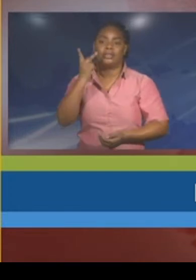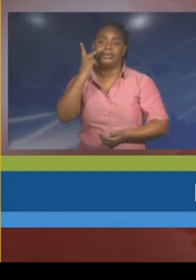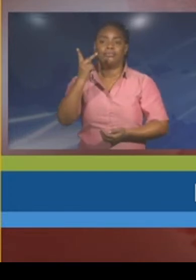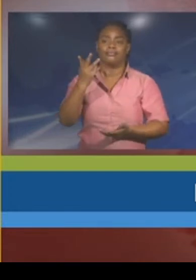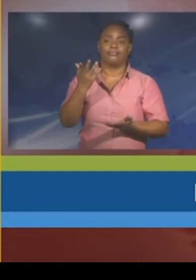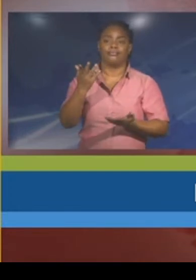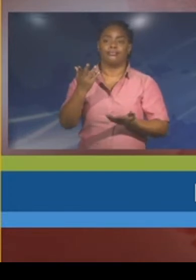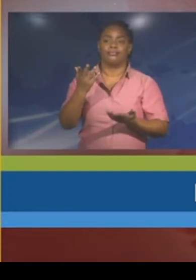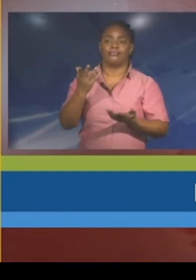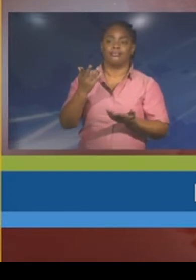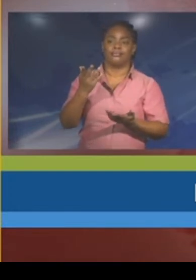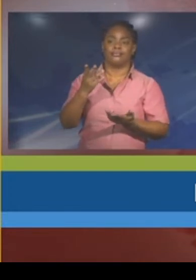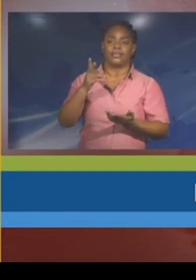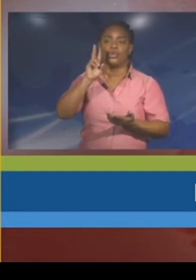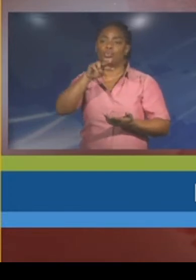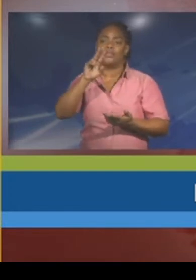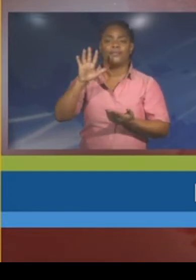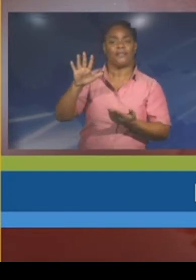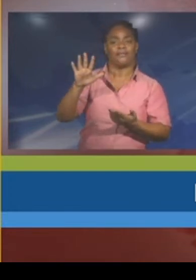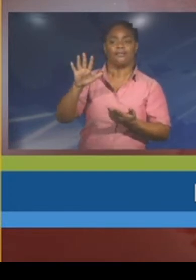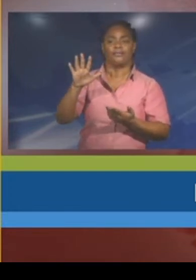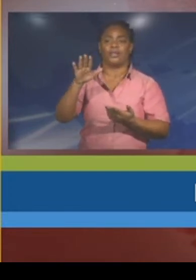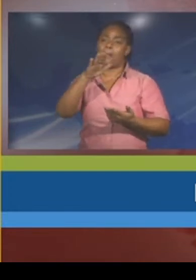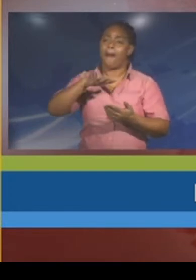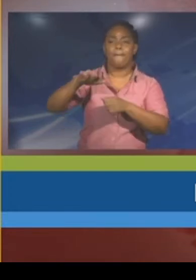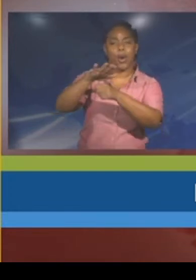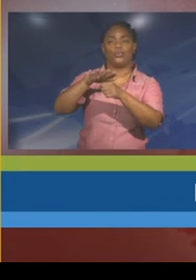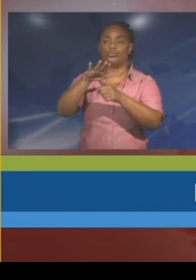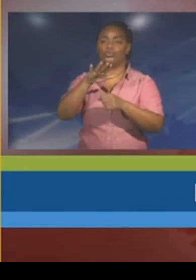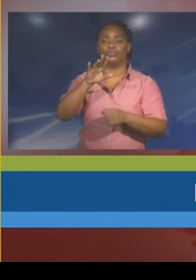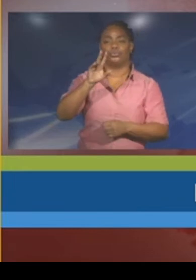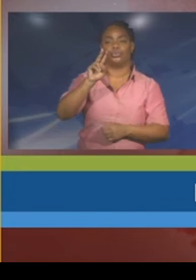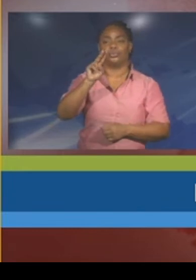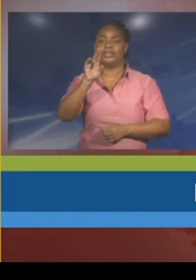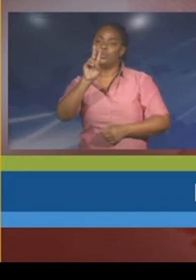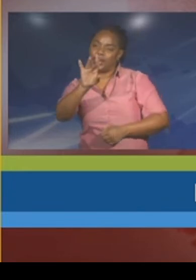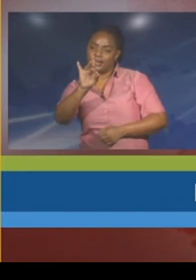Epi Week 24. So we did see that week-to-week decrease